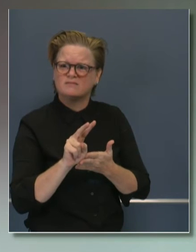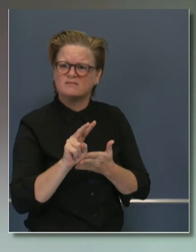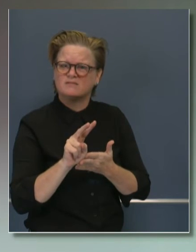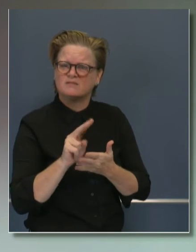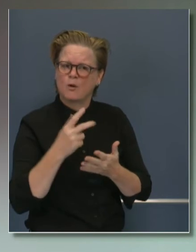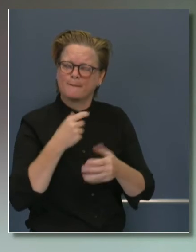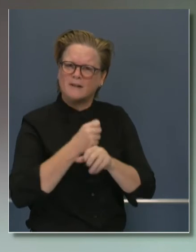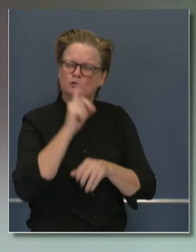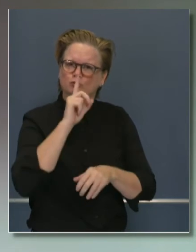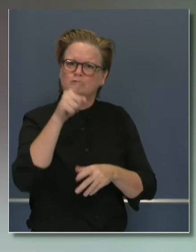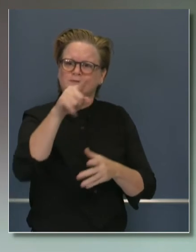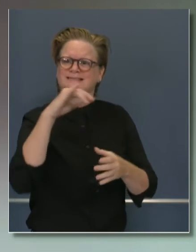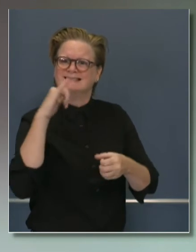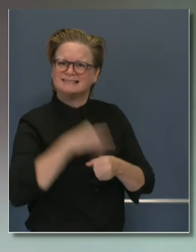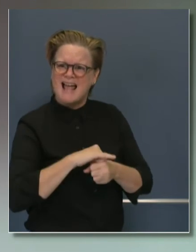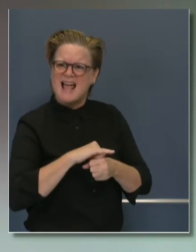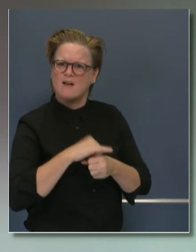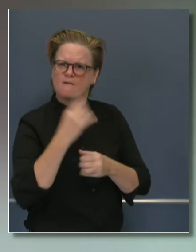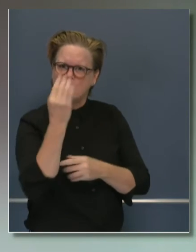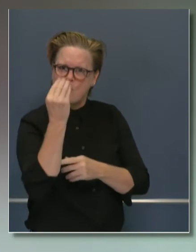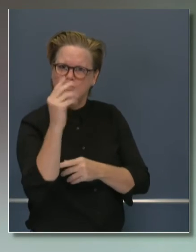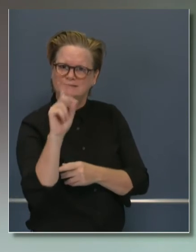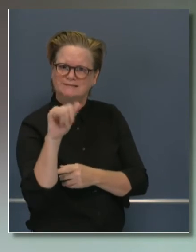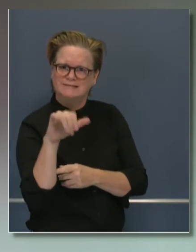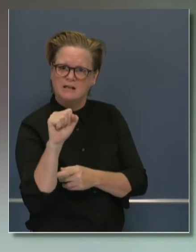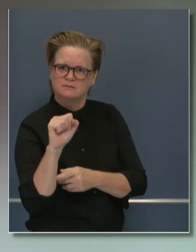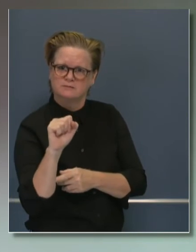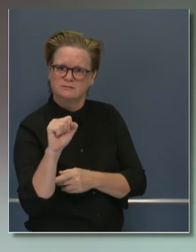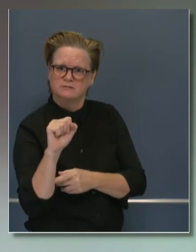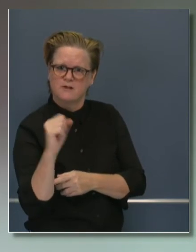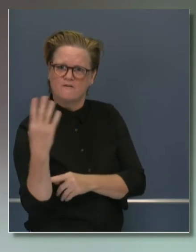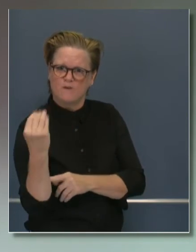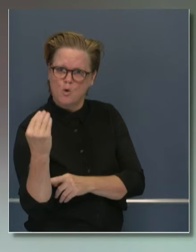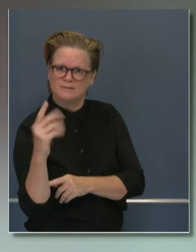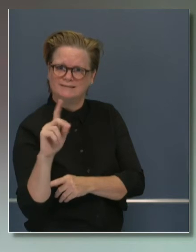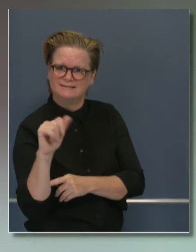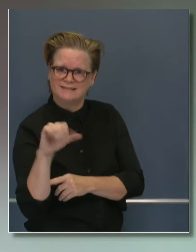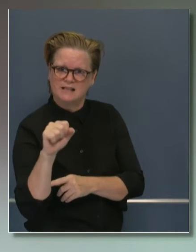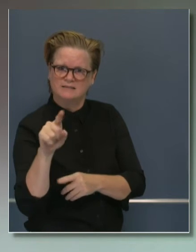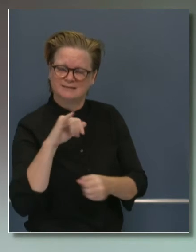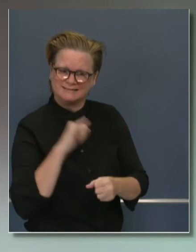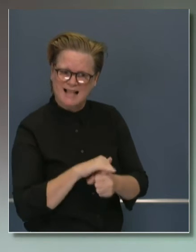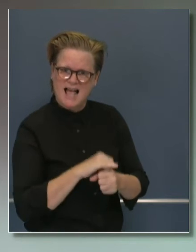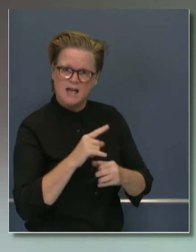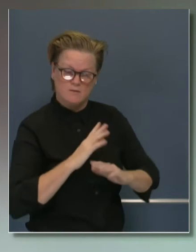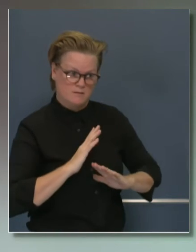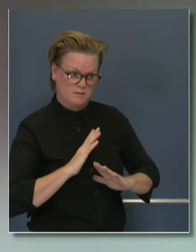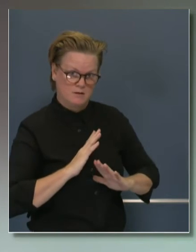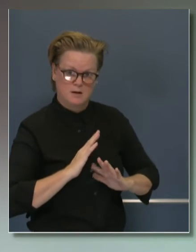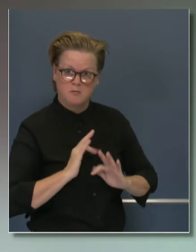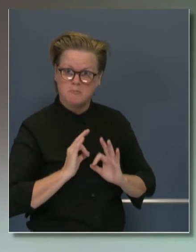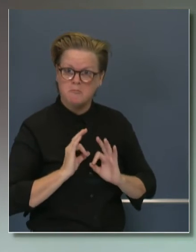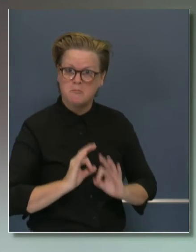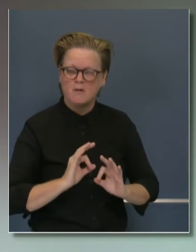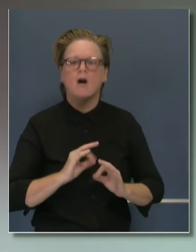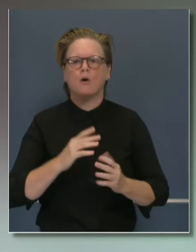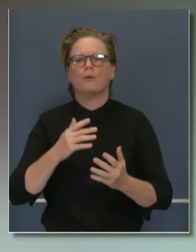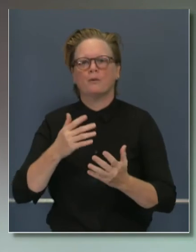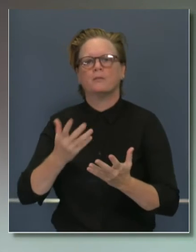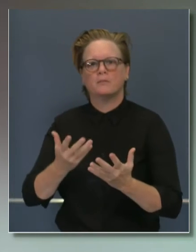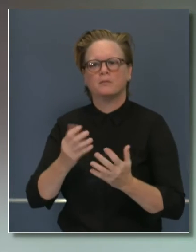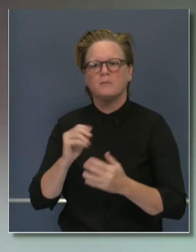amount of time. And for now, that's what we understand to be the incubation period, the time by